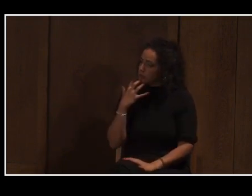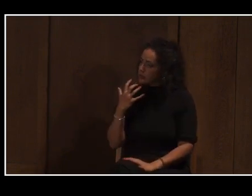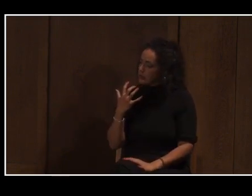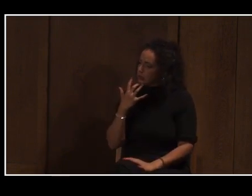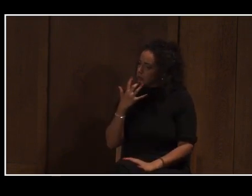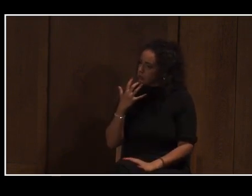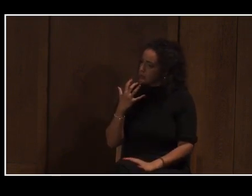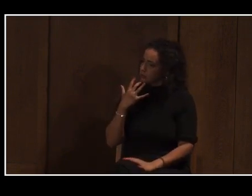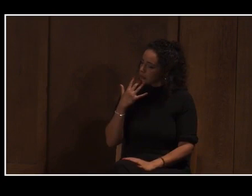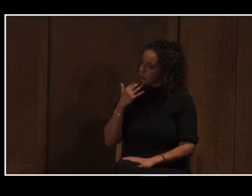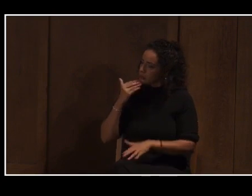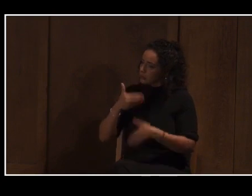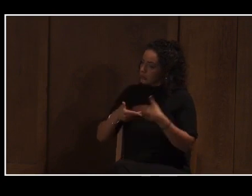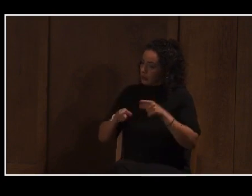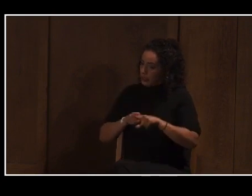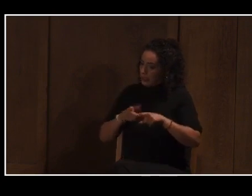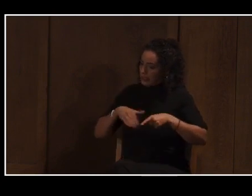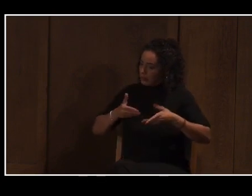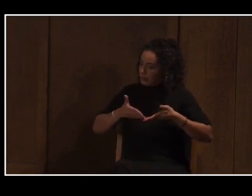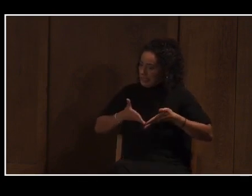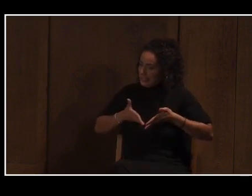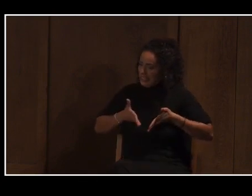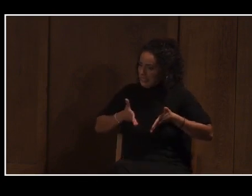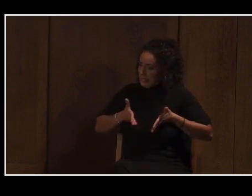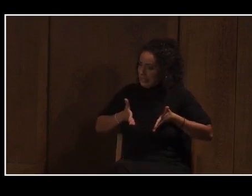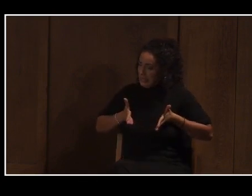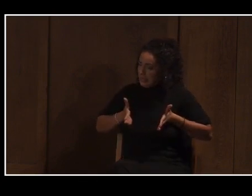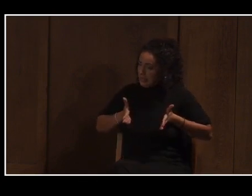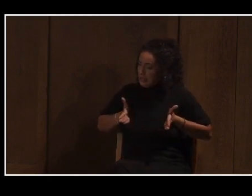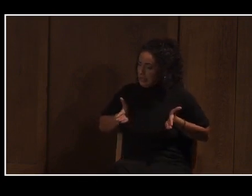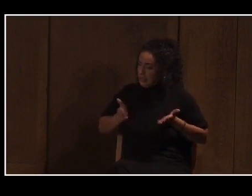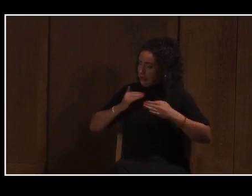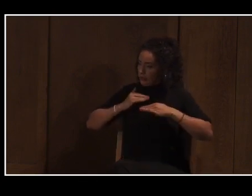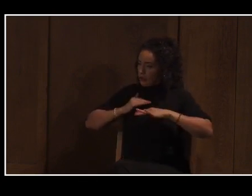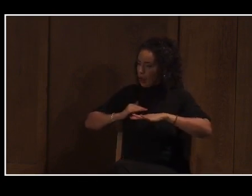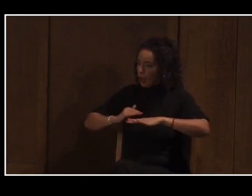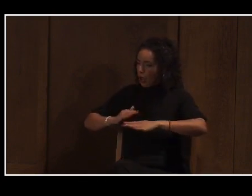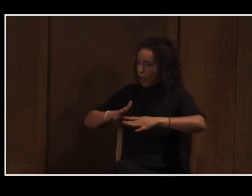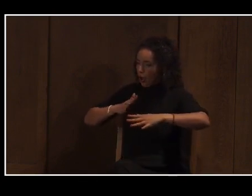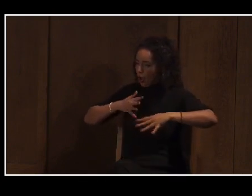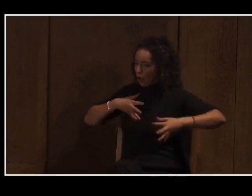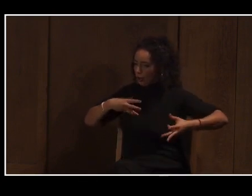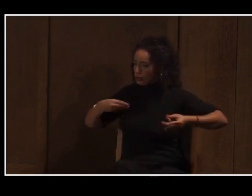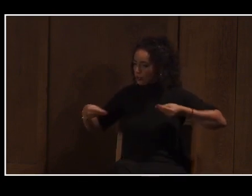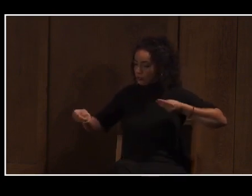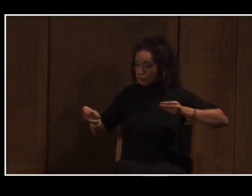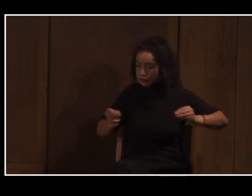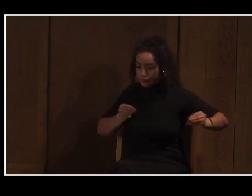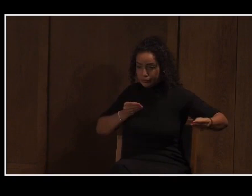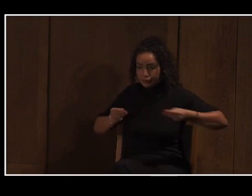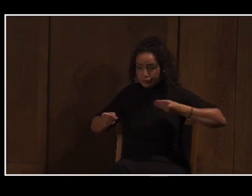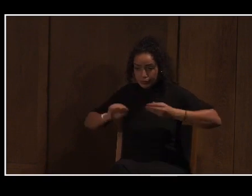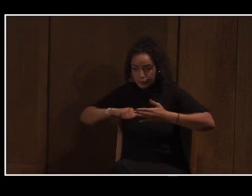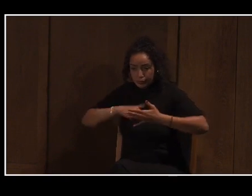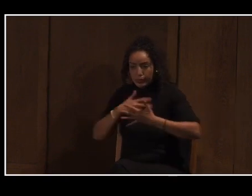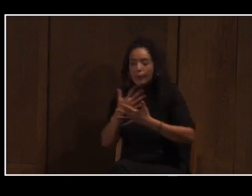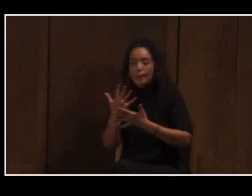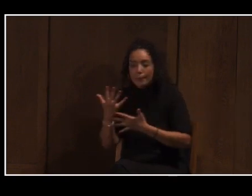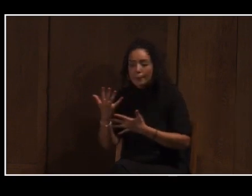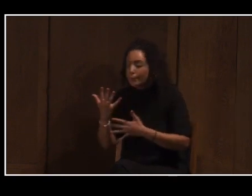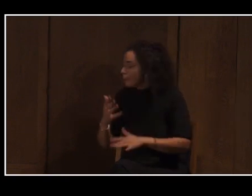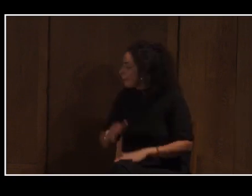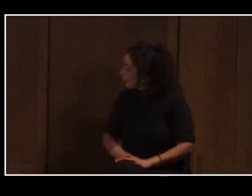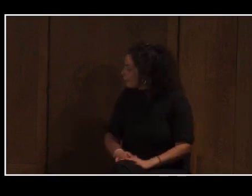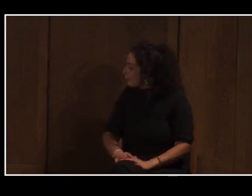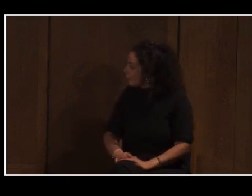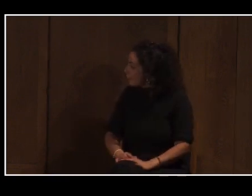for more flow and more movement to happen between worlds. And since then, it's become, yes, I acknowledge